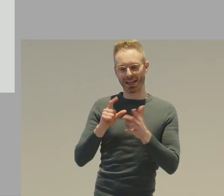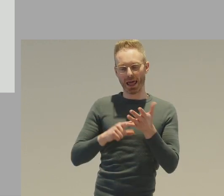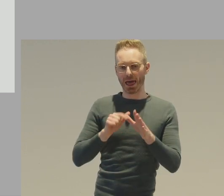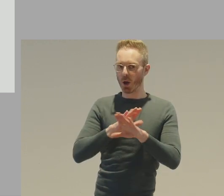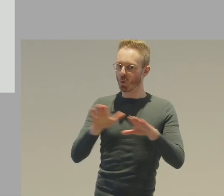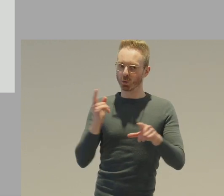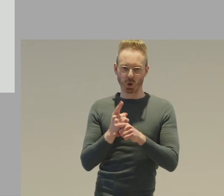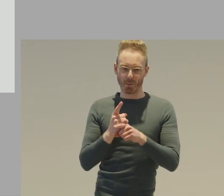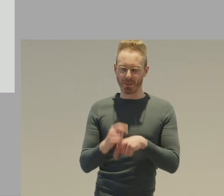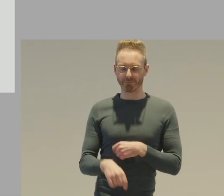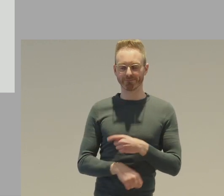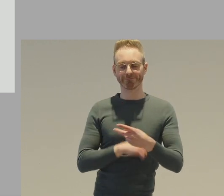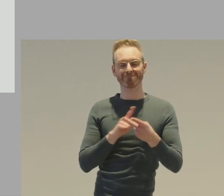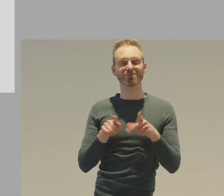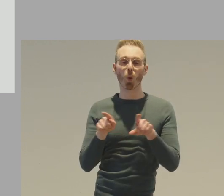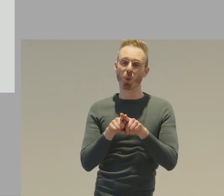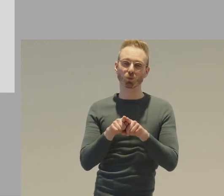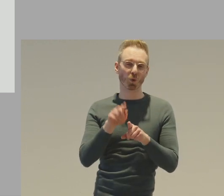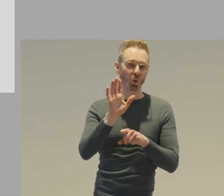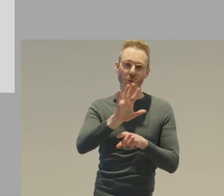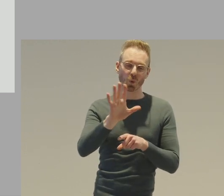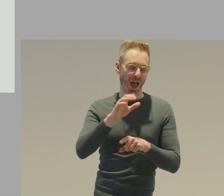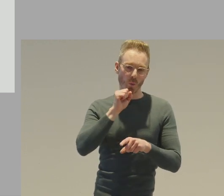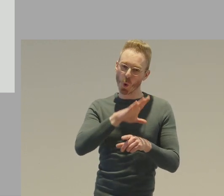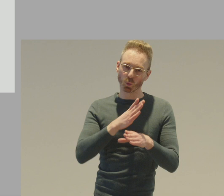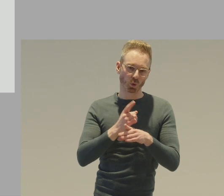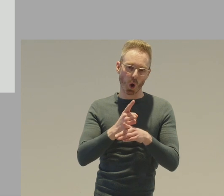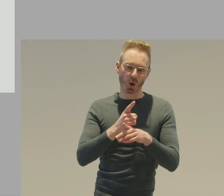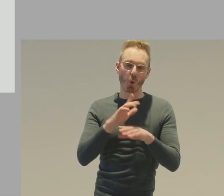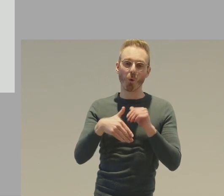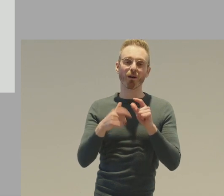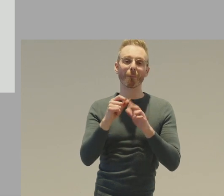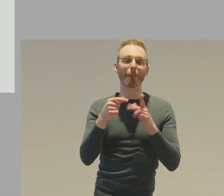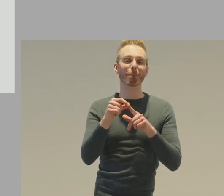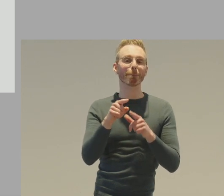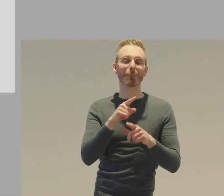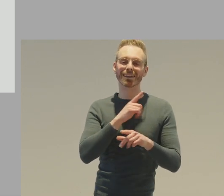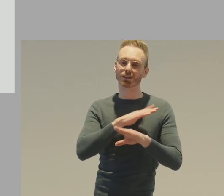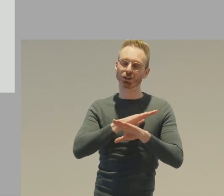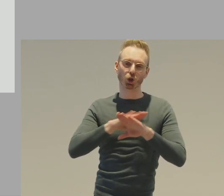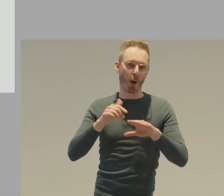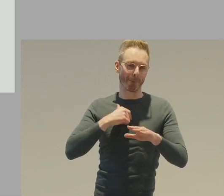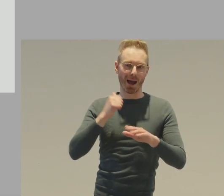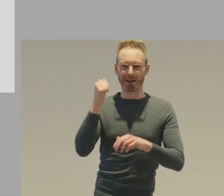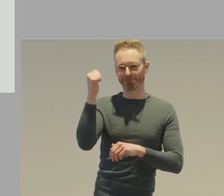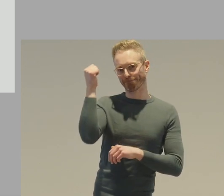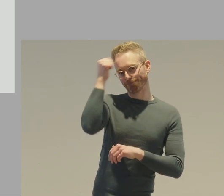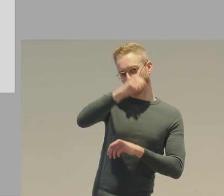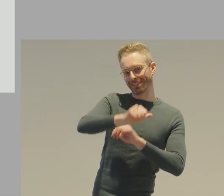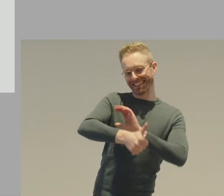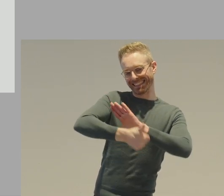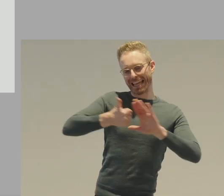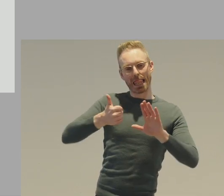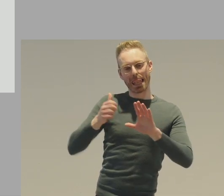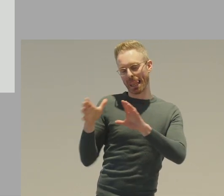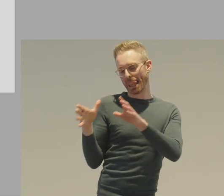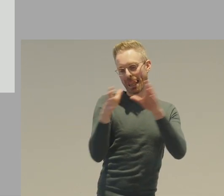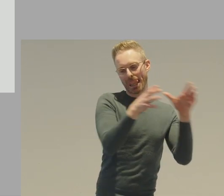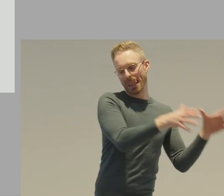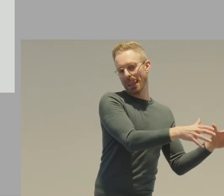talking about PIP. Unfortunately, it is not my area of expertise. I know there's a lot of questions around PIP at the moment. That's not what this conversation is